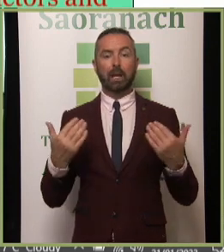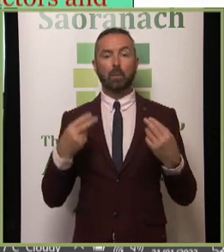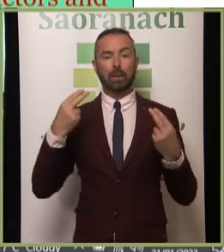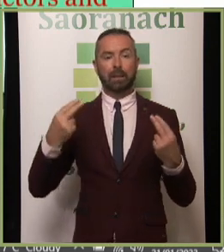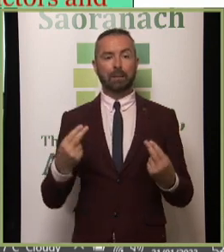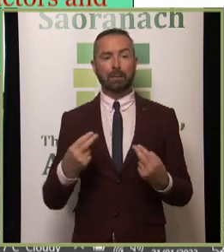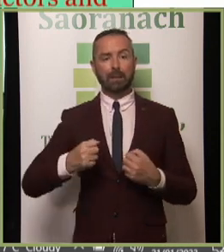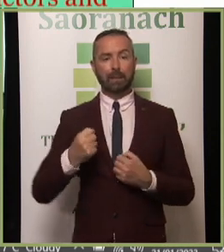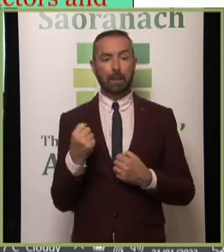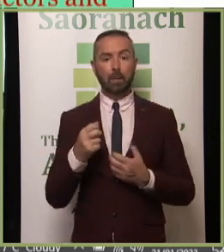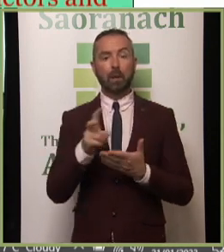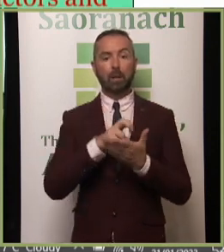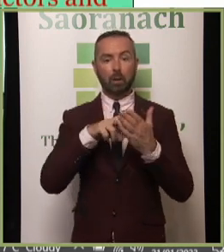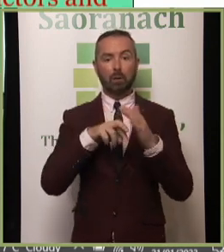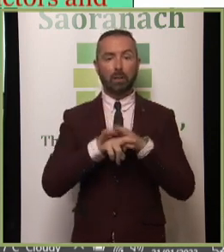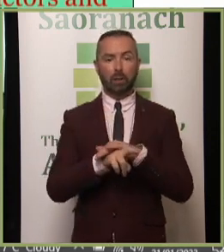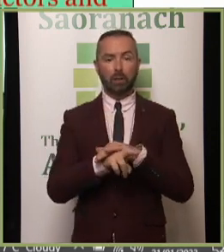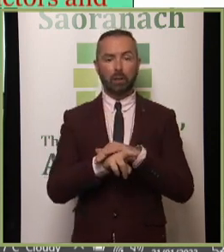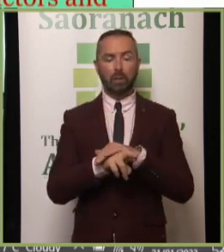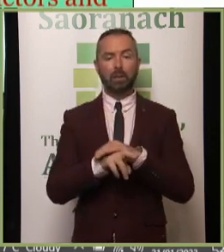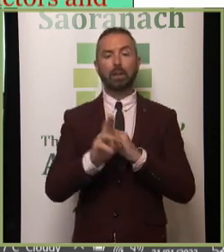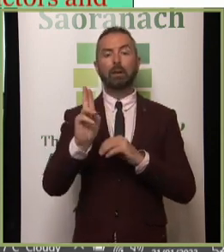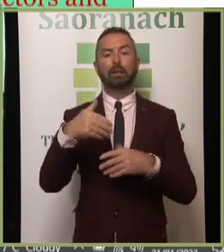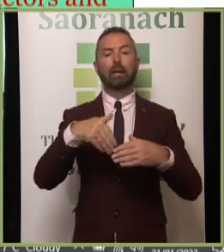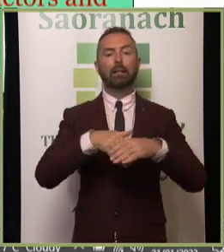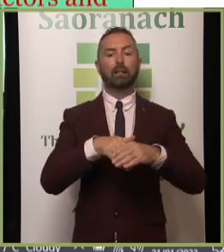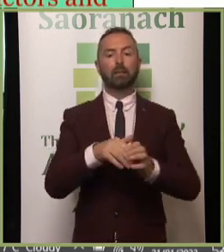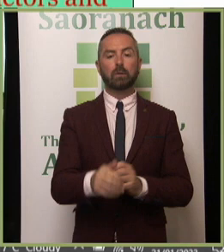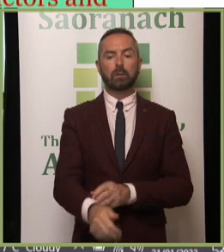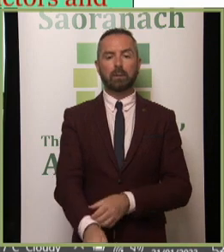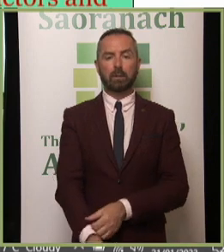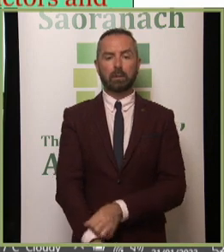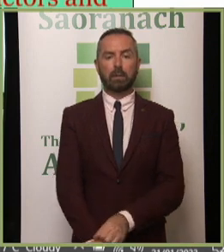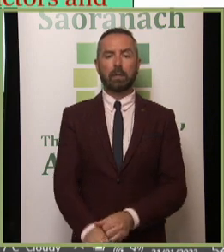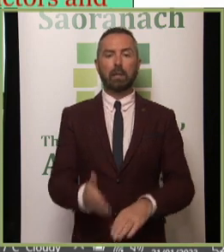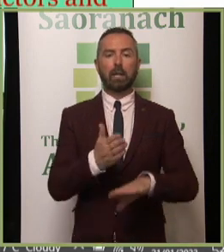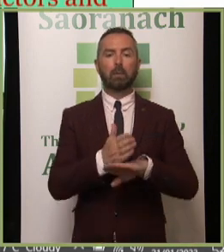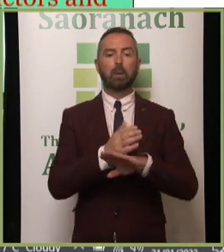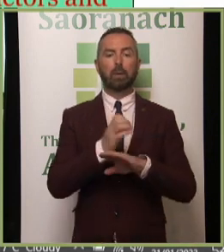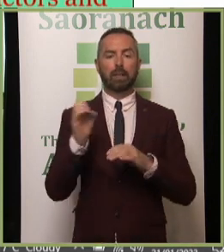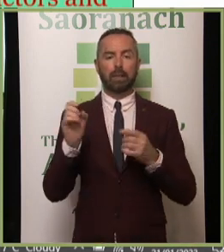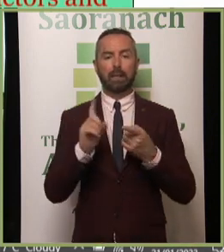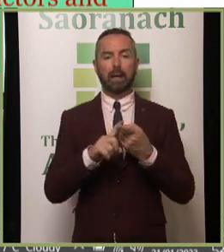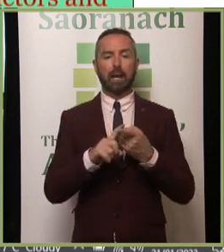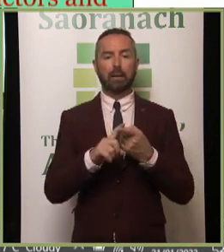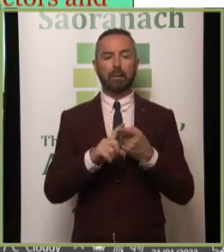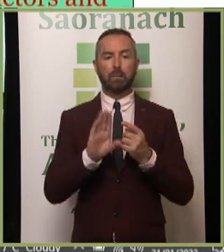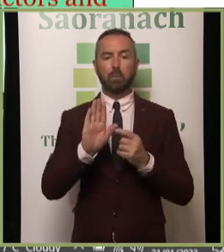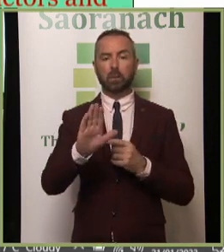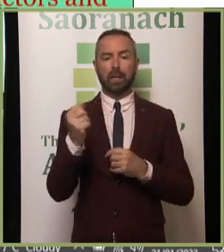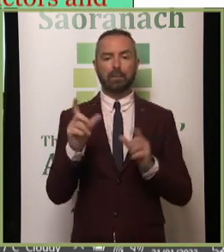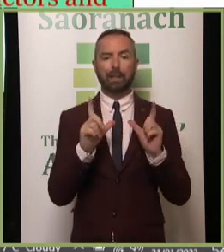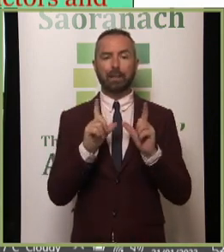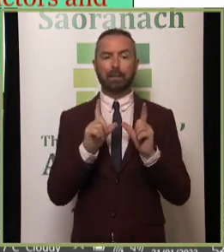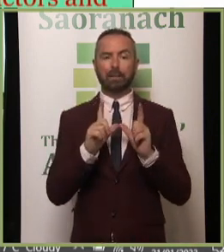it as contractors, but we can include and their employees, and we can include and be licensed. Okay, so